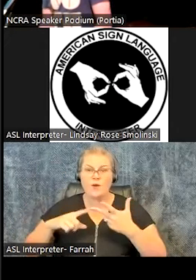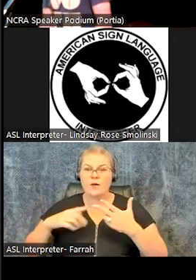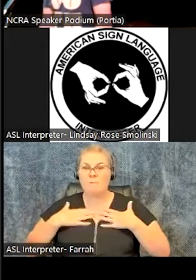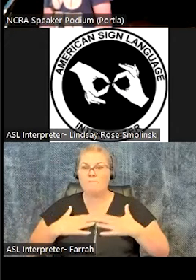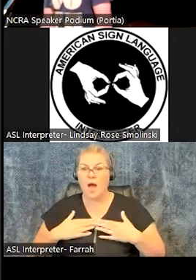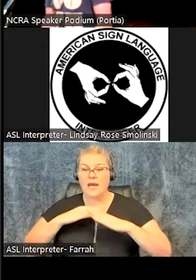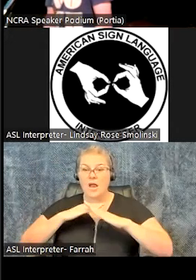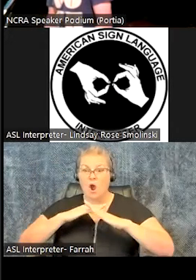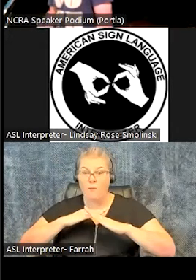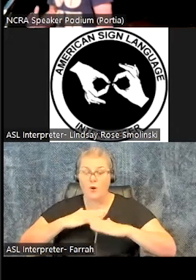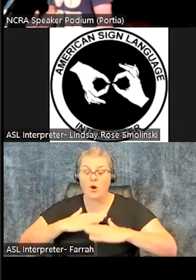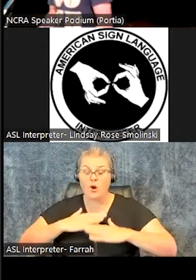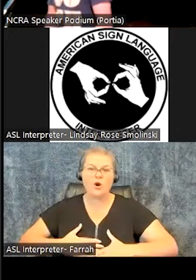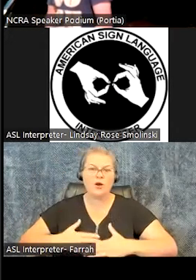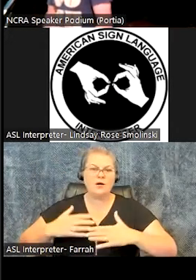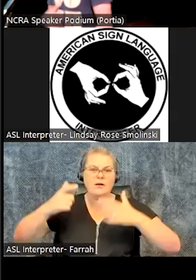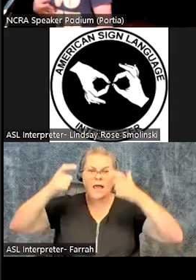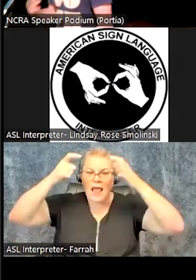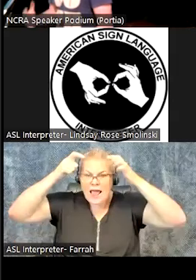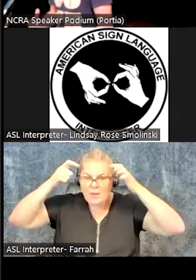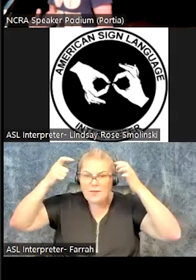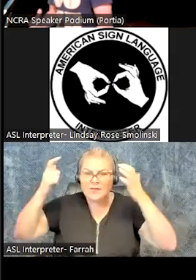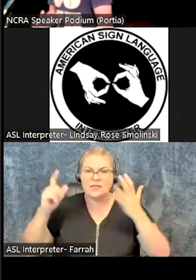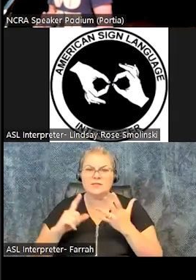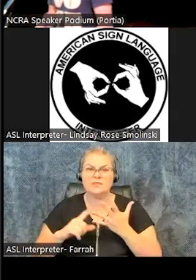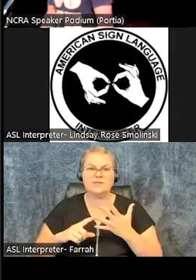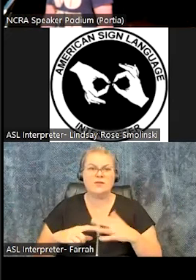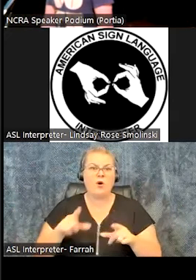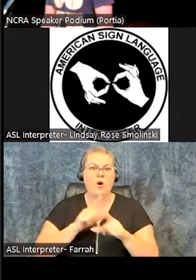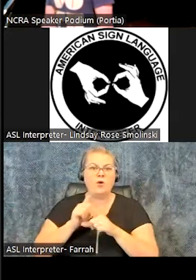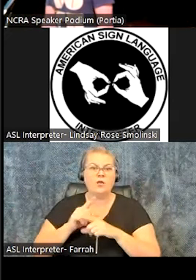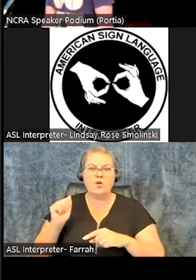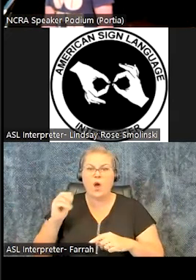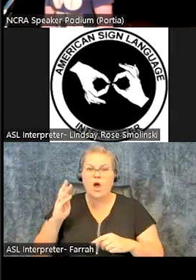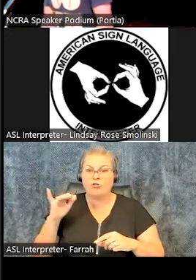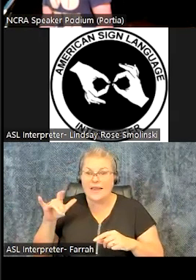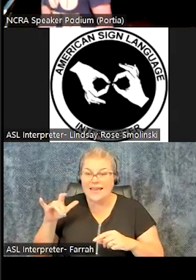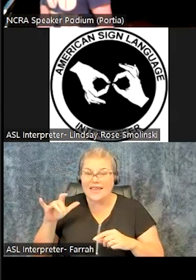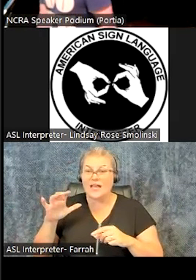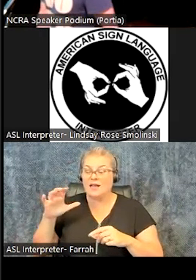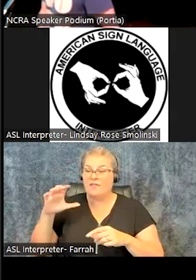liners. We even saw it in acrylics that went into aircraft